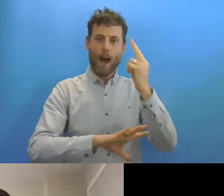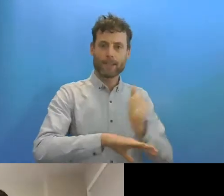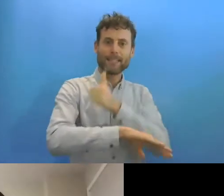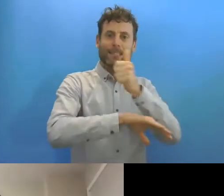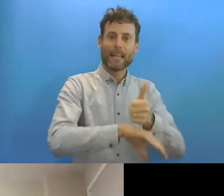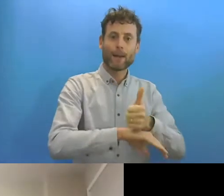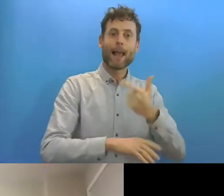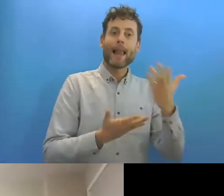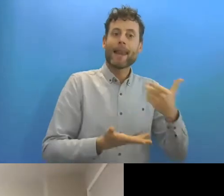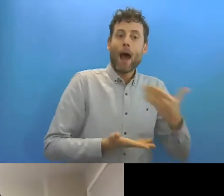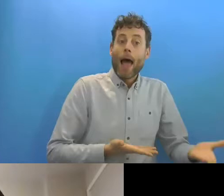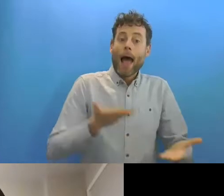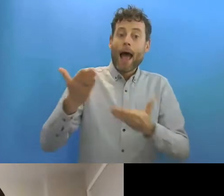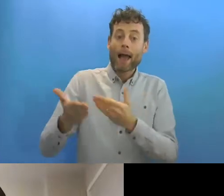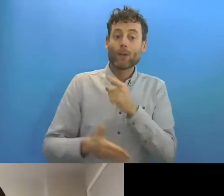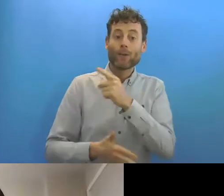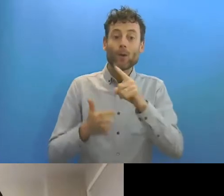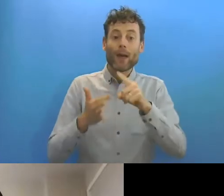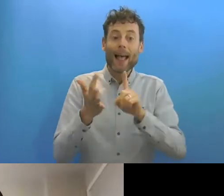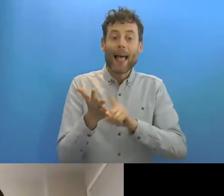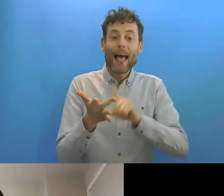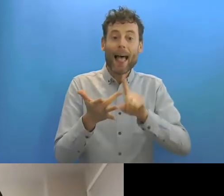what and how we commission.